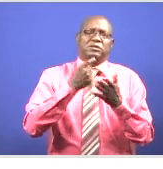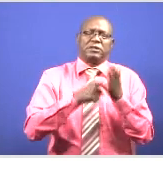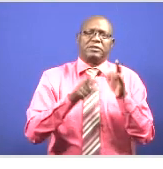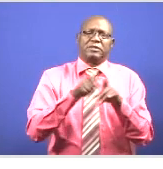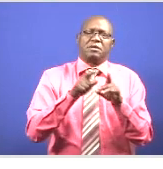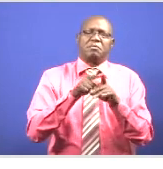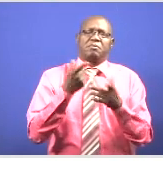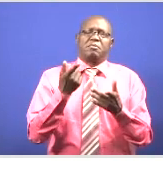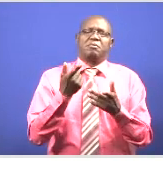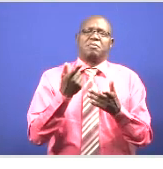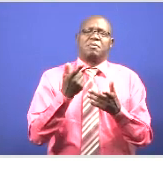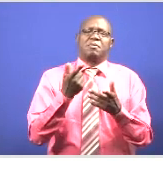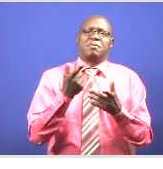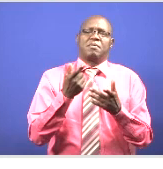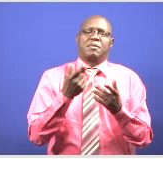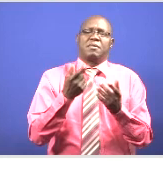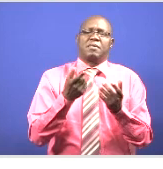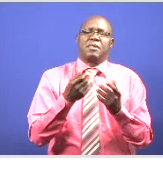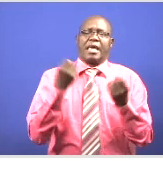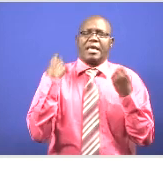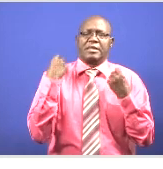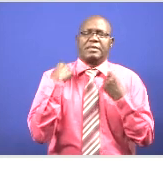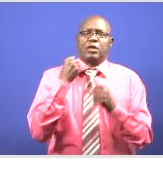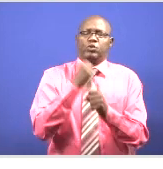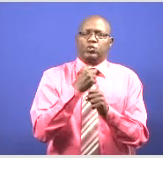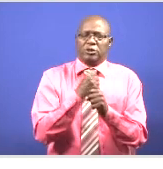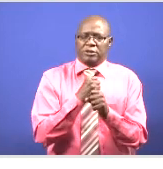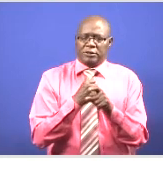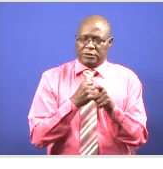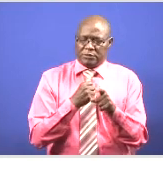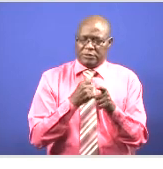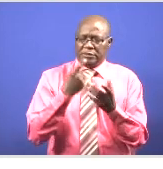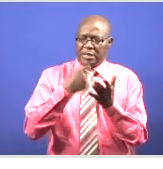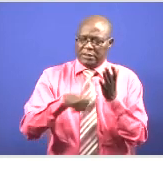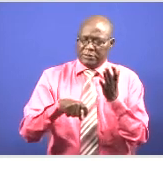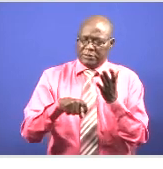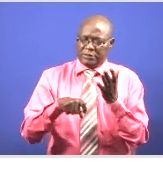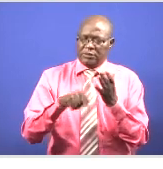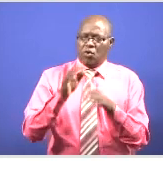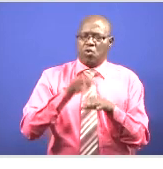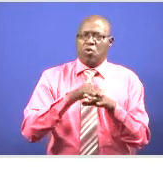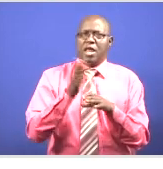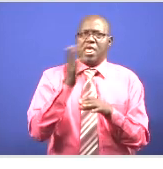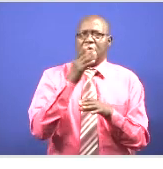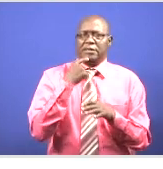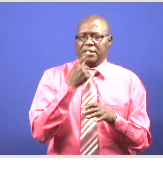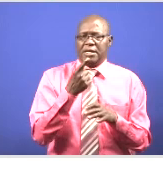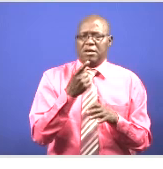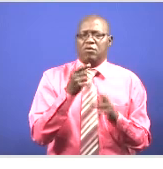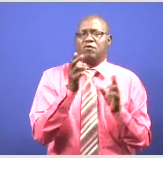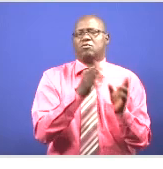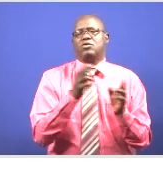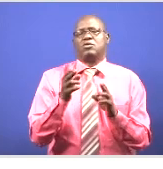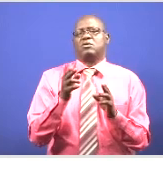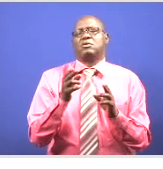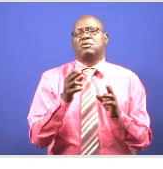charge on transactions. And customers will also pay a 20% excess duty on airtime for the common Mwananchi. Because, you know, many have been